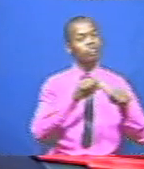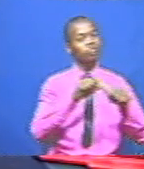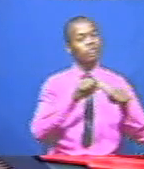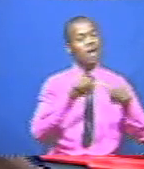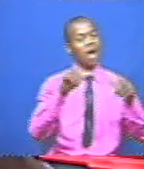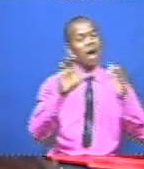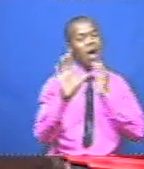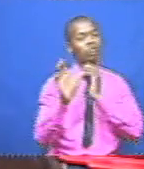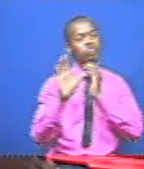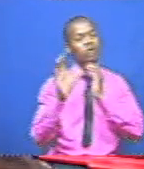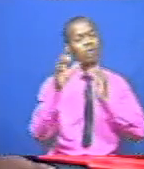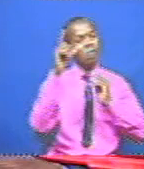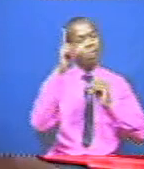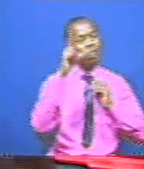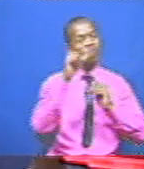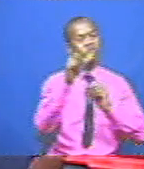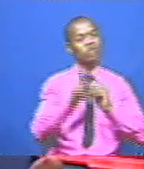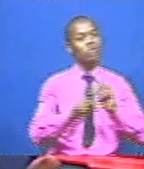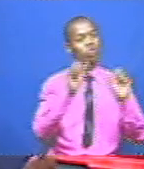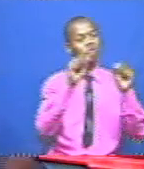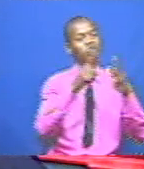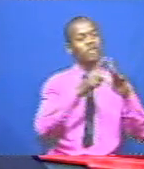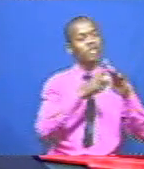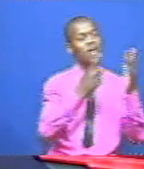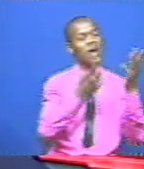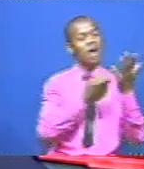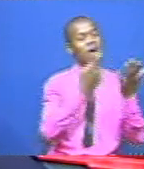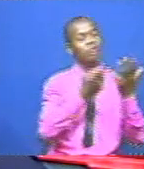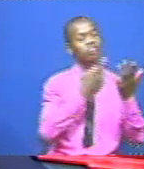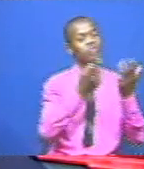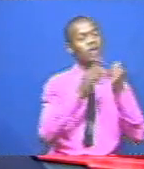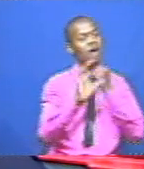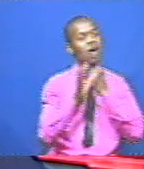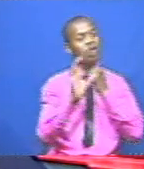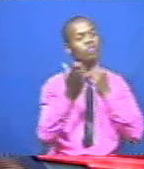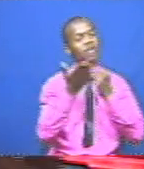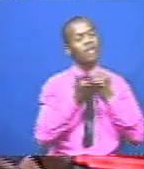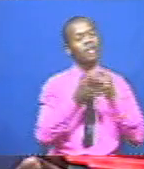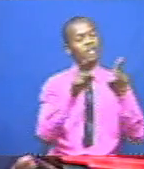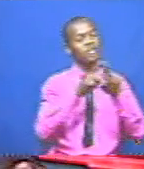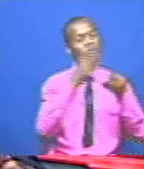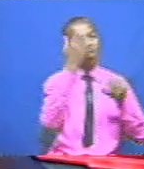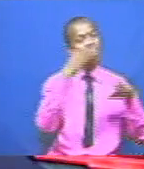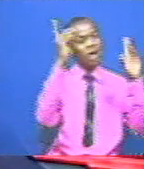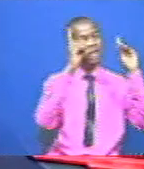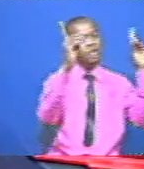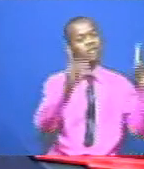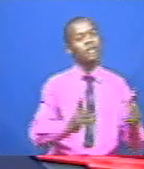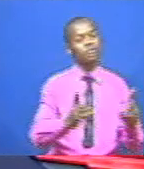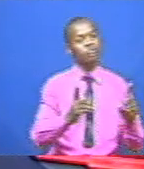Pwani. Maybe we can start with how many counties are there. Why did you decide, or perhaps why